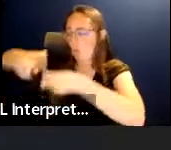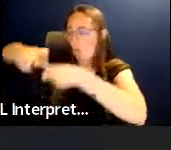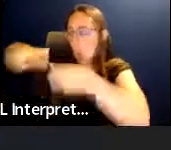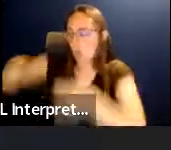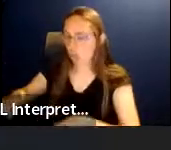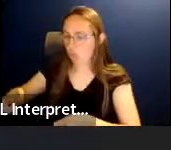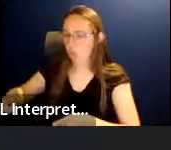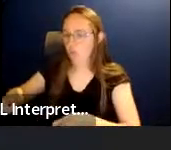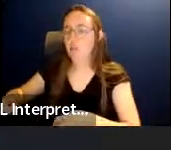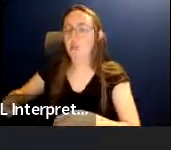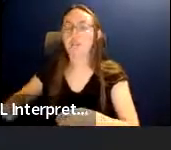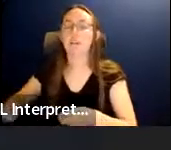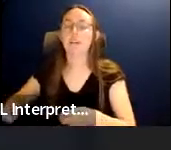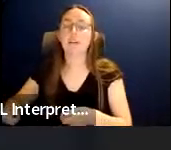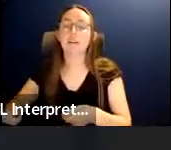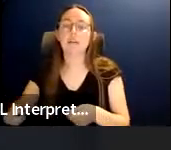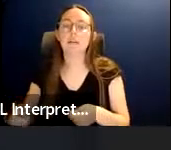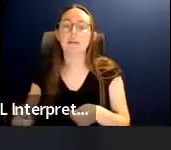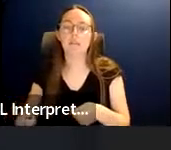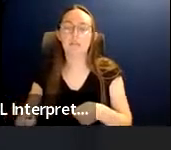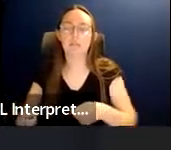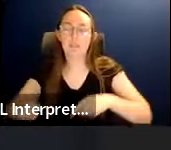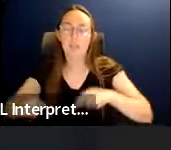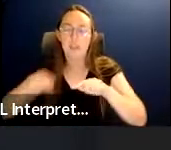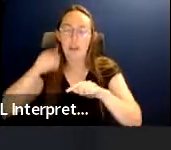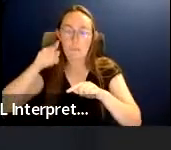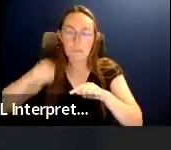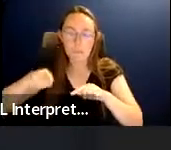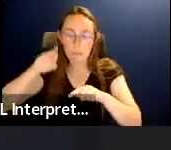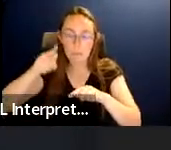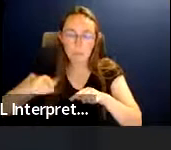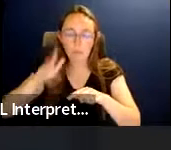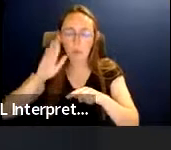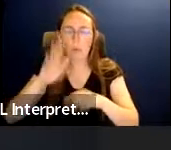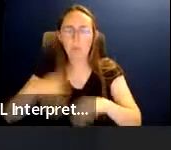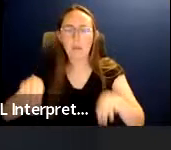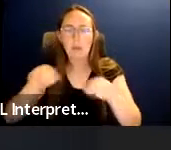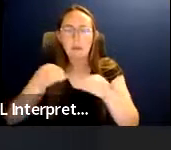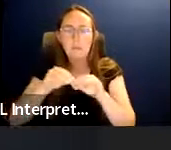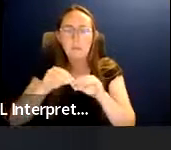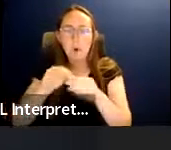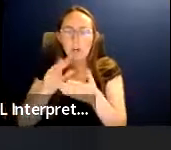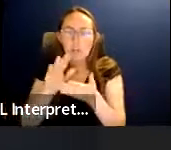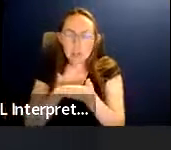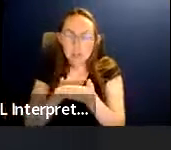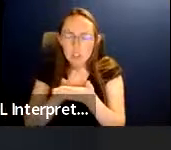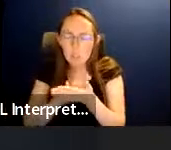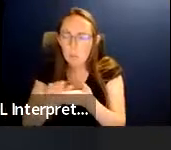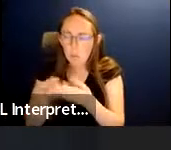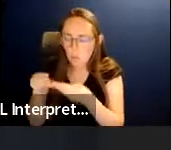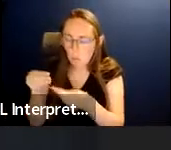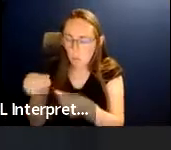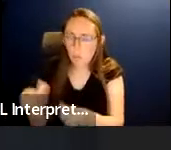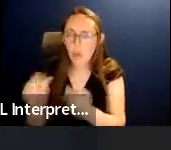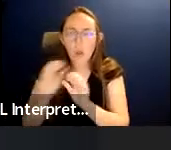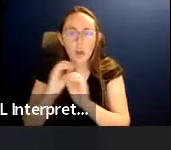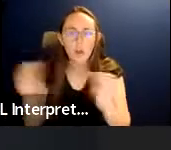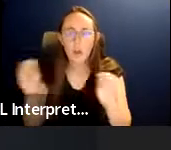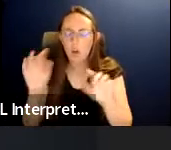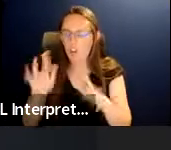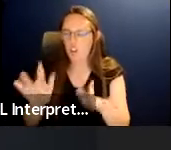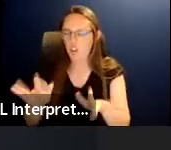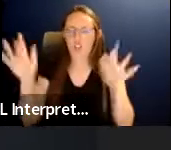the blade is I'll use to deburr the acrylic to smoothen the acrylic off so that you don't have any sharp edges with